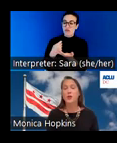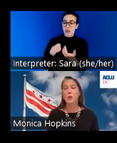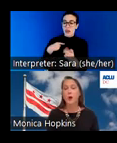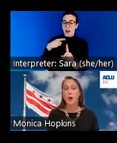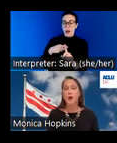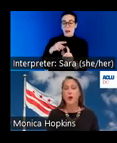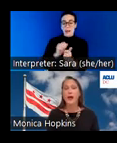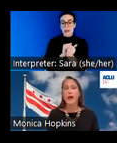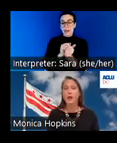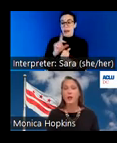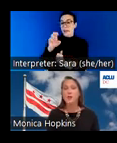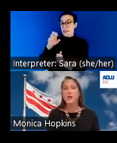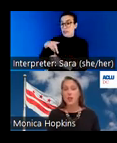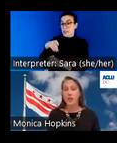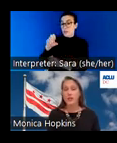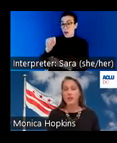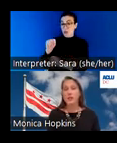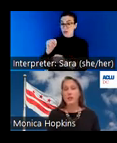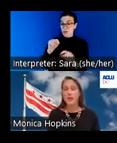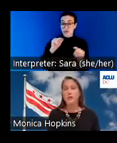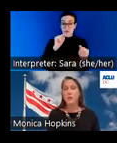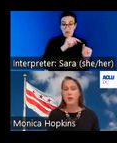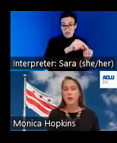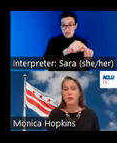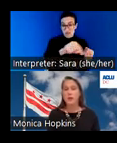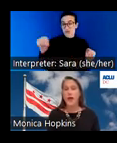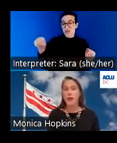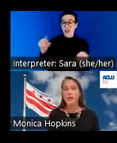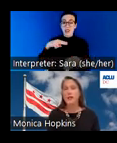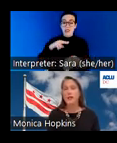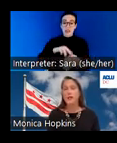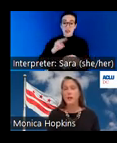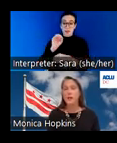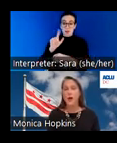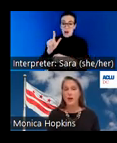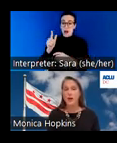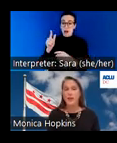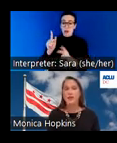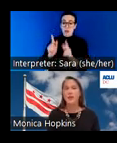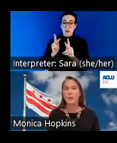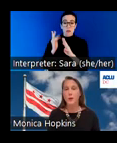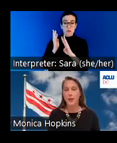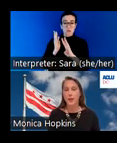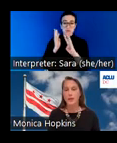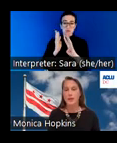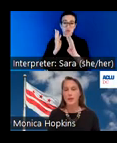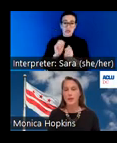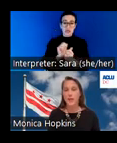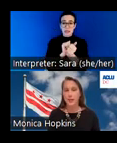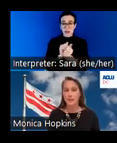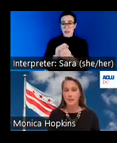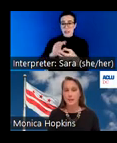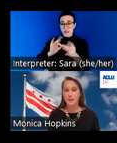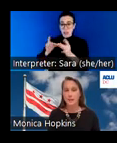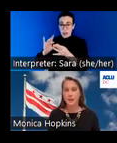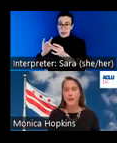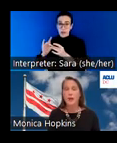the National Mall and groups of chained enslaved persons passing in the view of Congress and the White House every